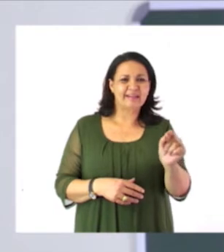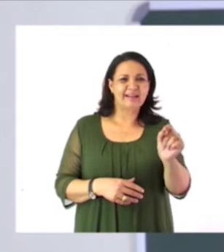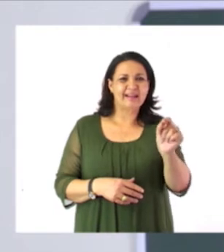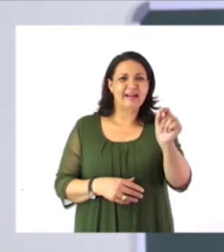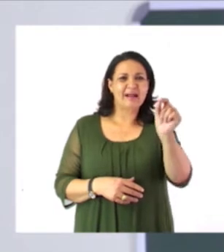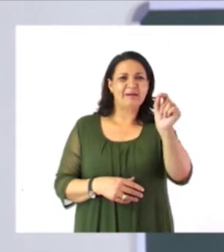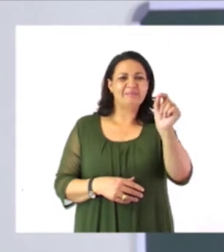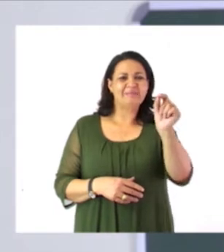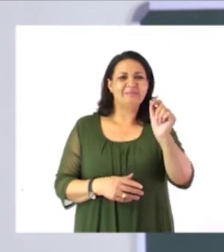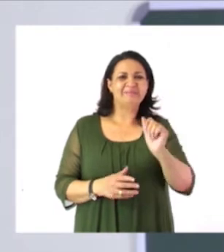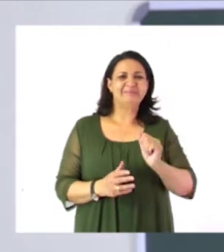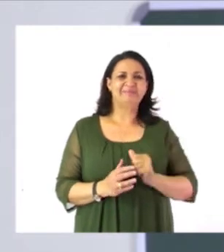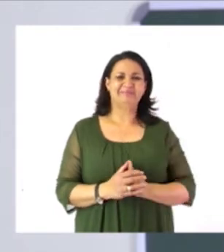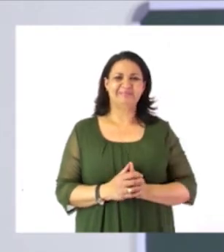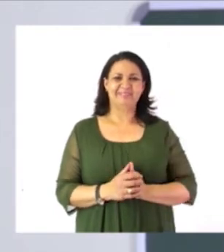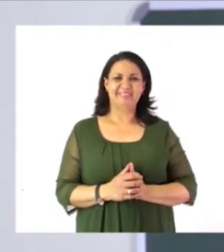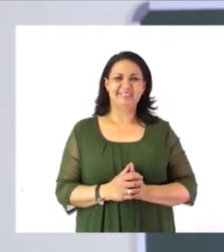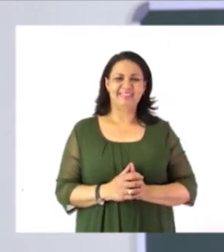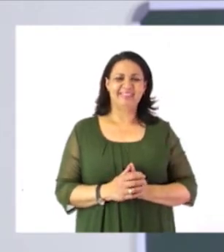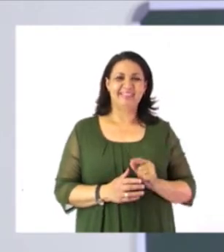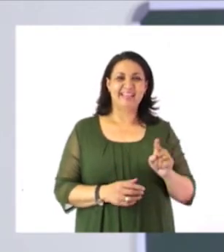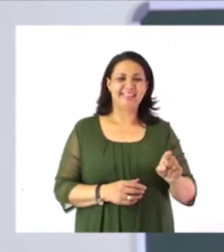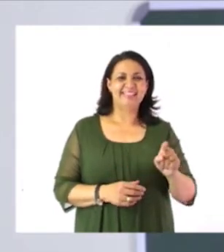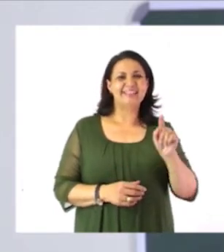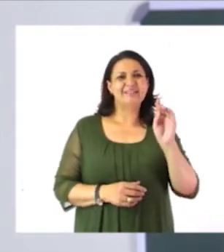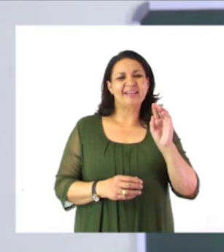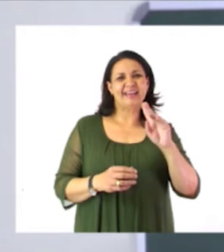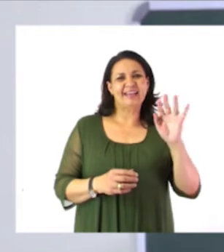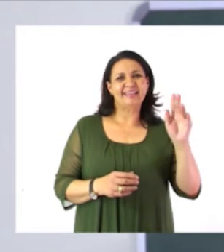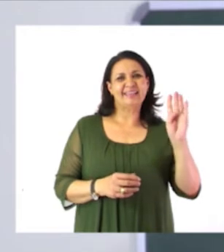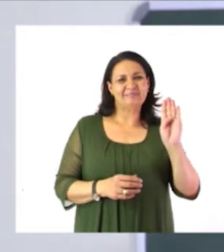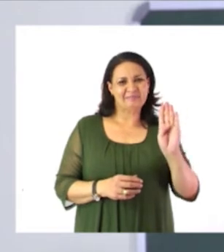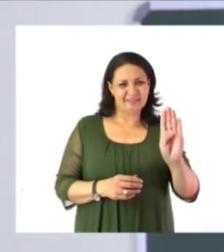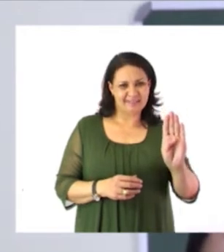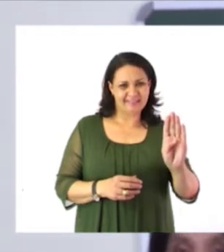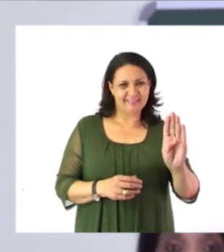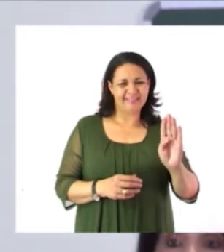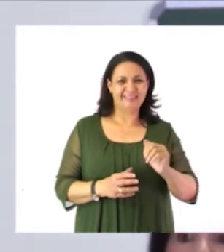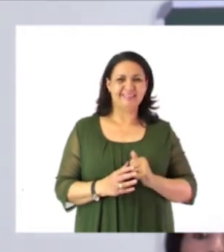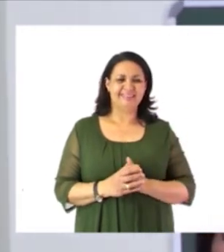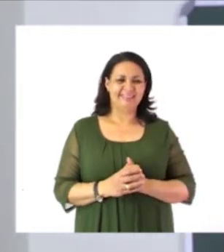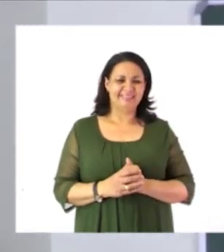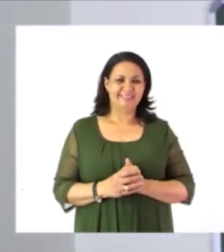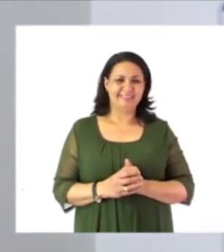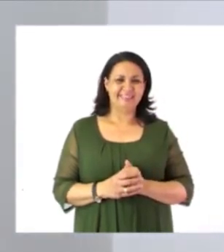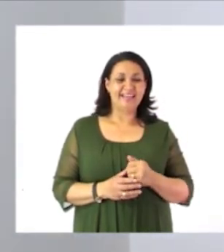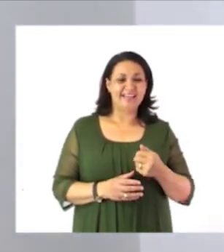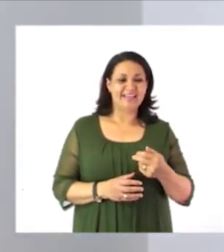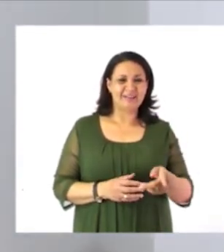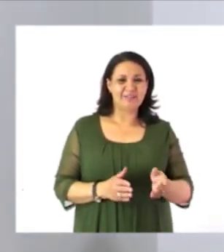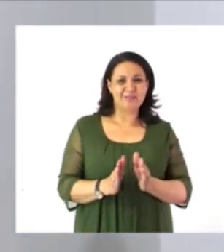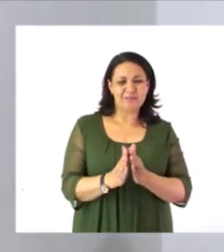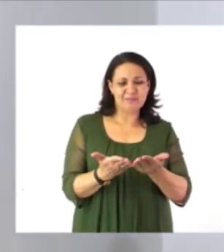stomach. That is our letter B. Now I want you to go to your books